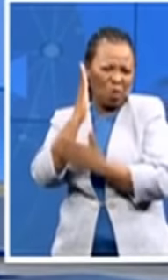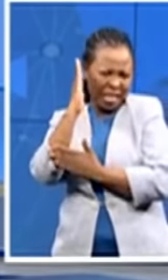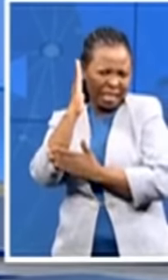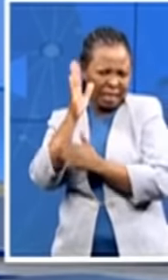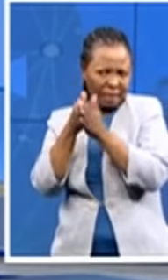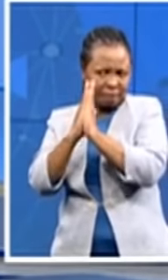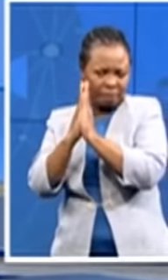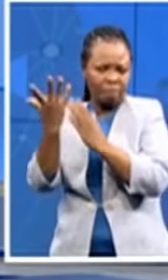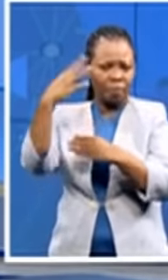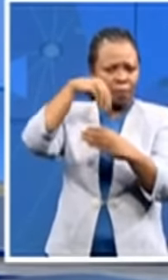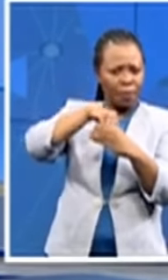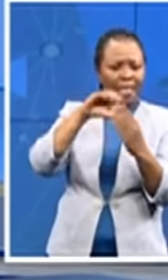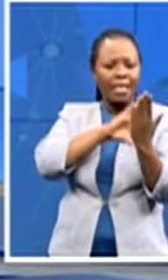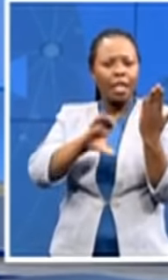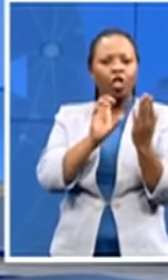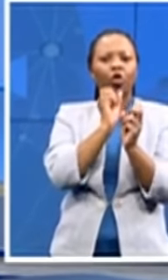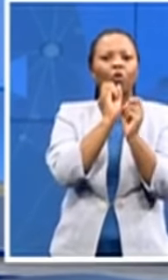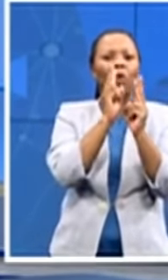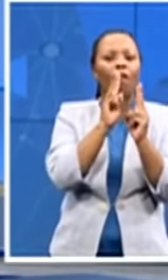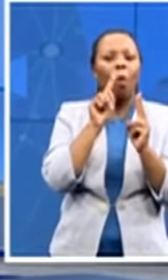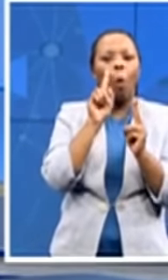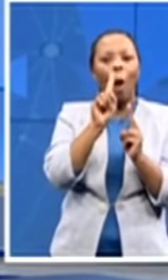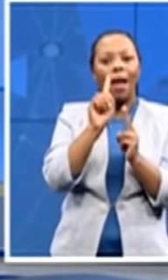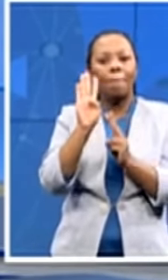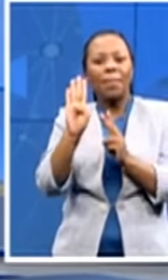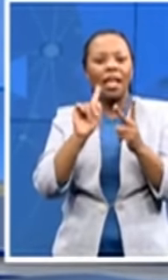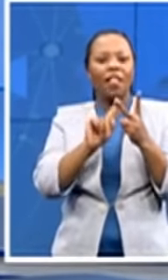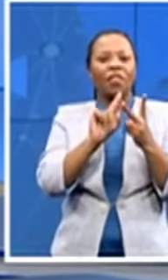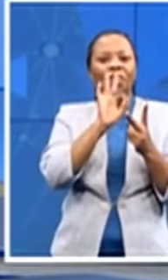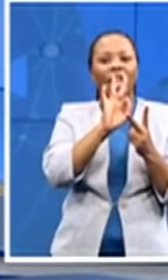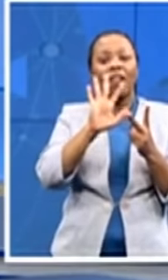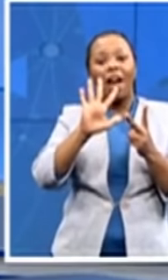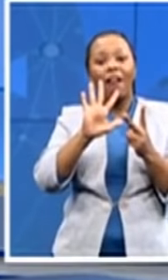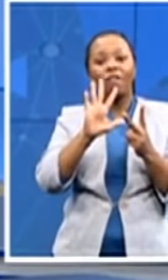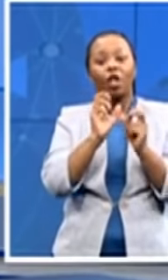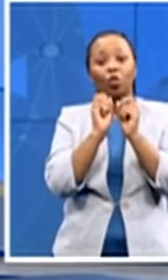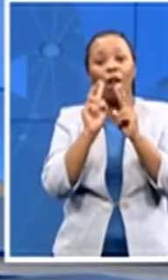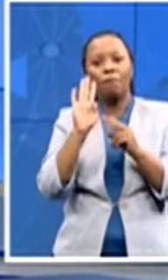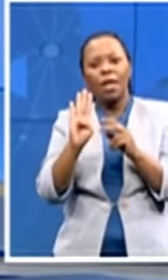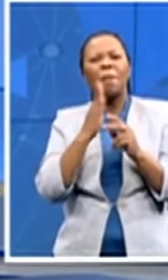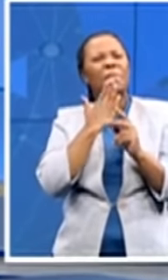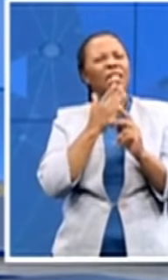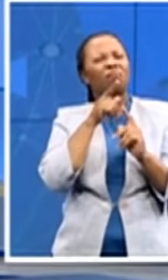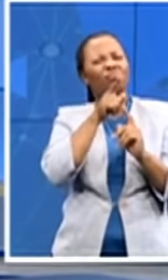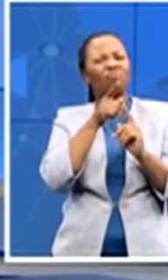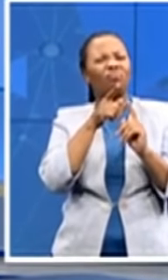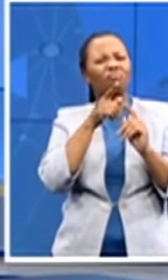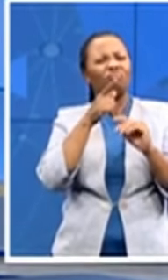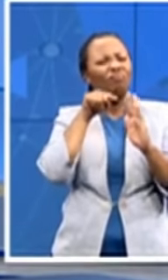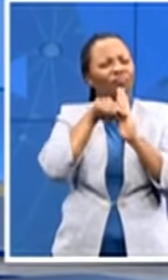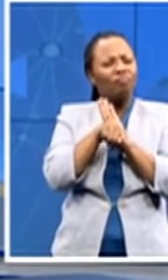and 35(3) of the Constitution. Break it down for us. What's your understanding with regards